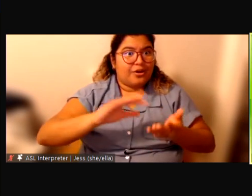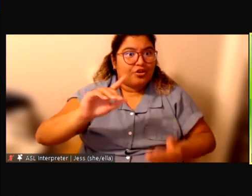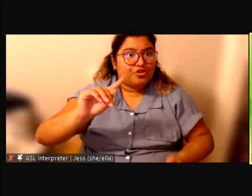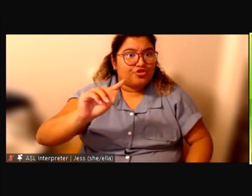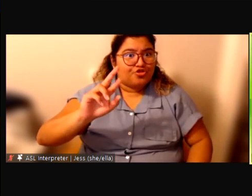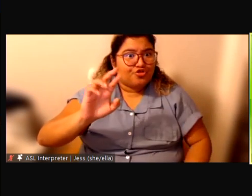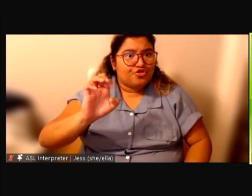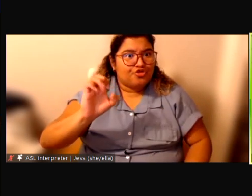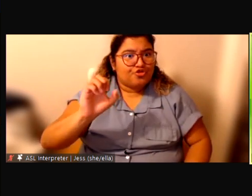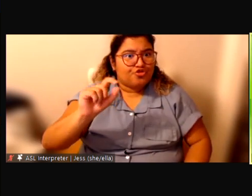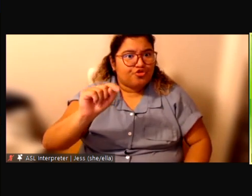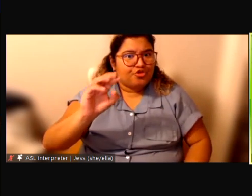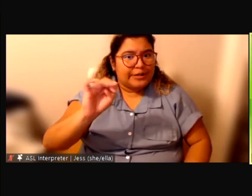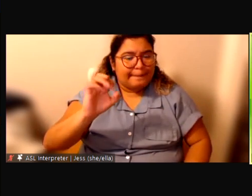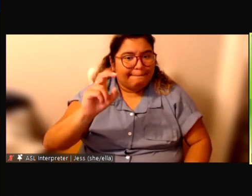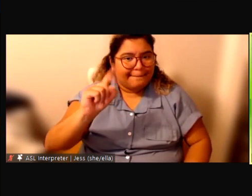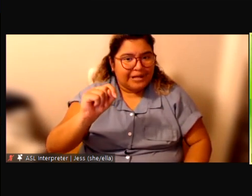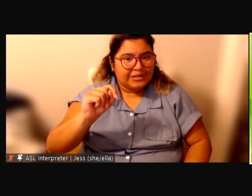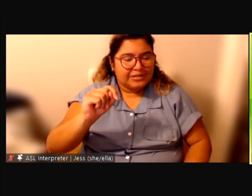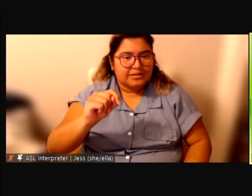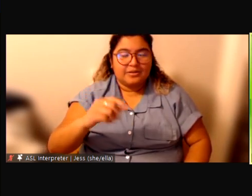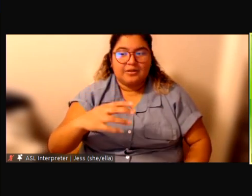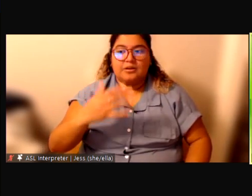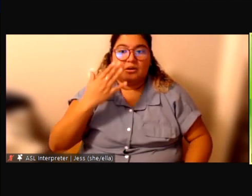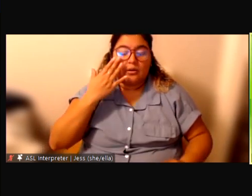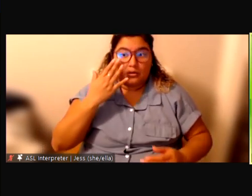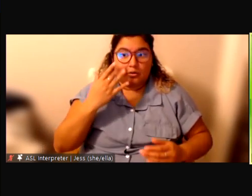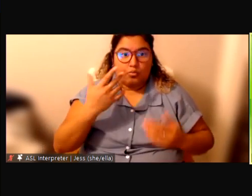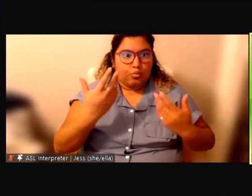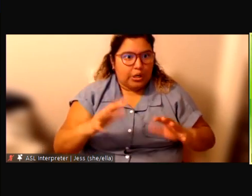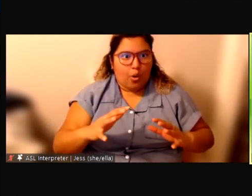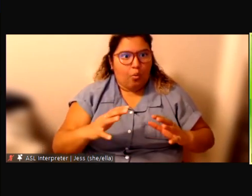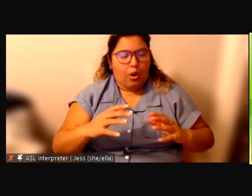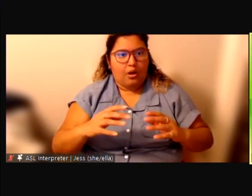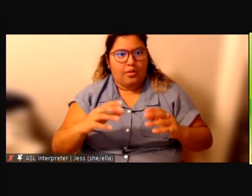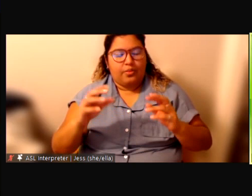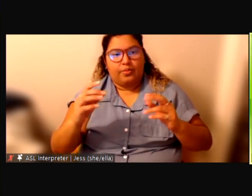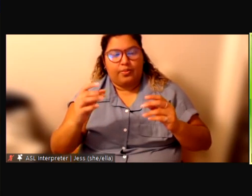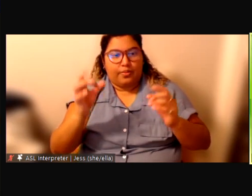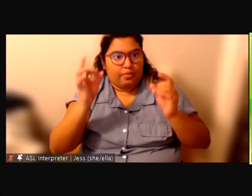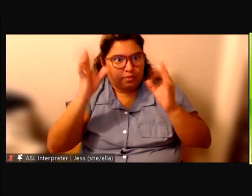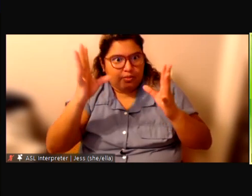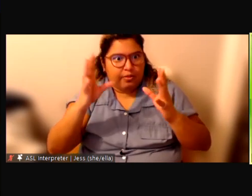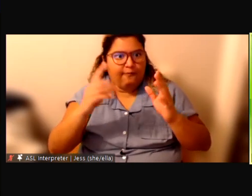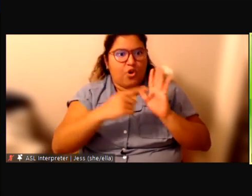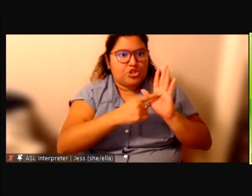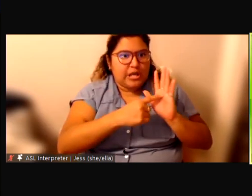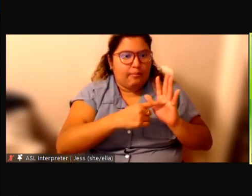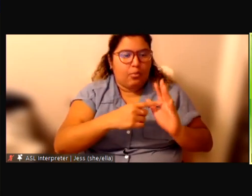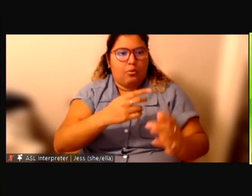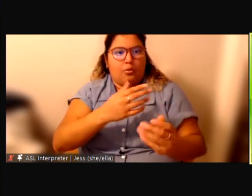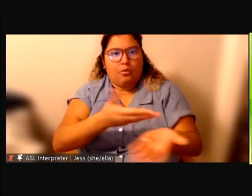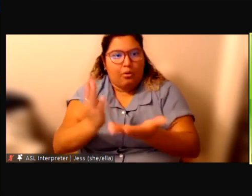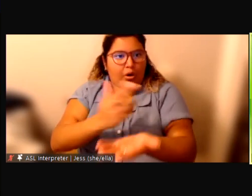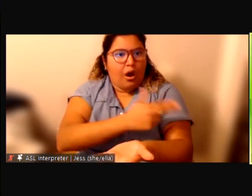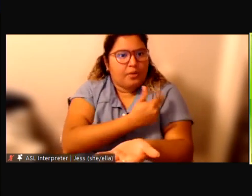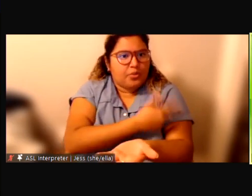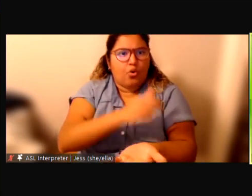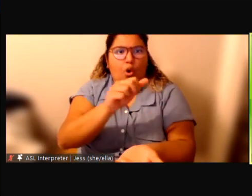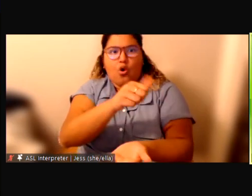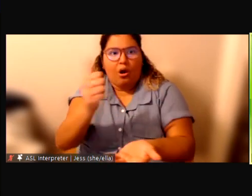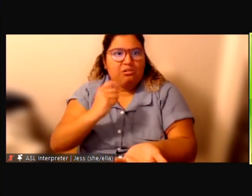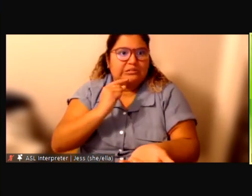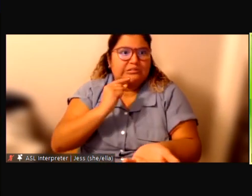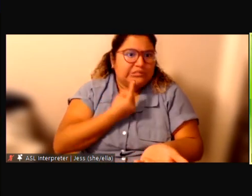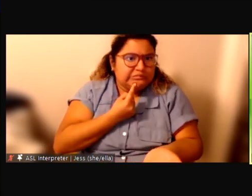prevent the worst outcomes associated with monkeypox, hospitalization or other severe outcomes